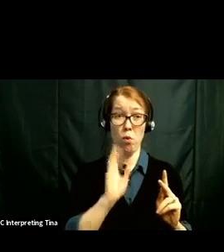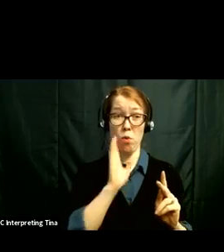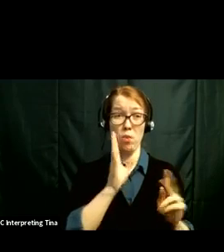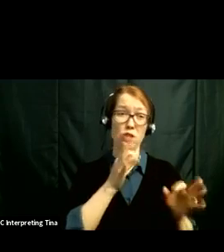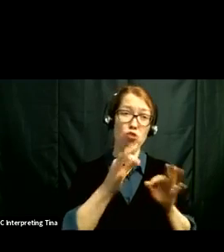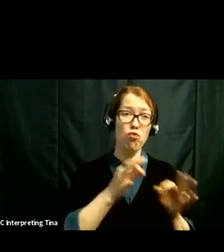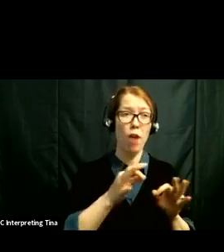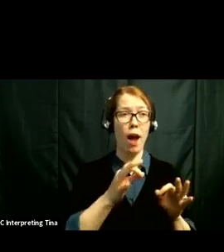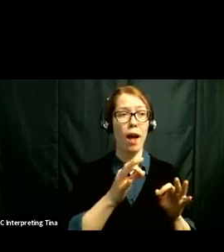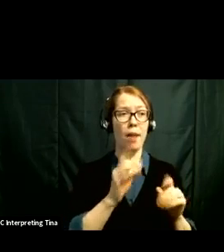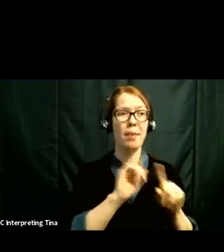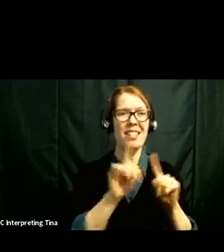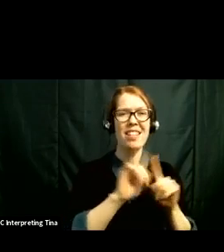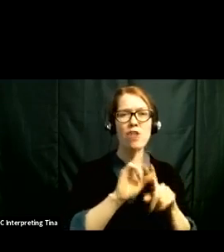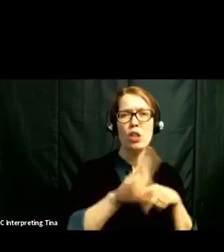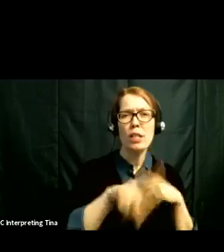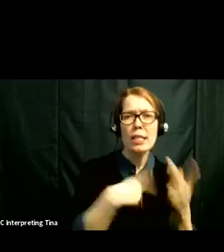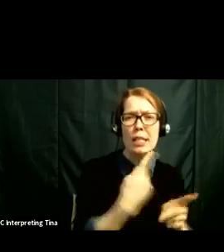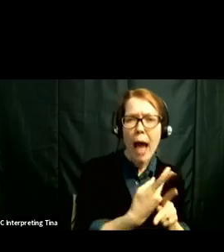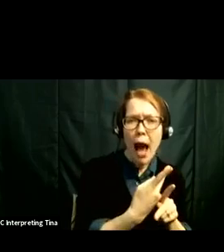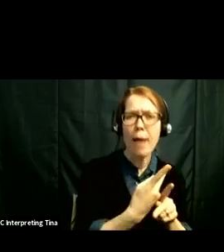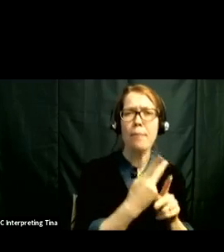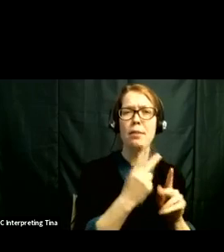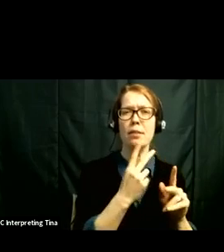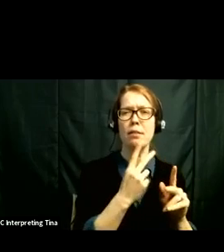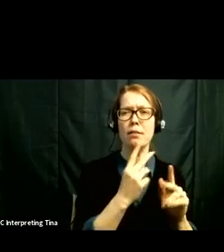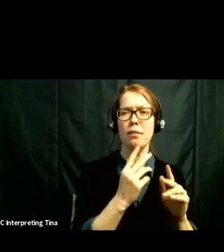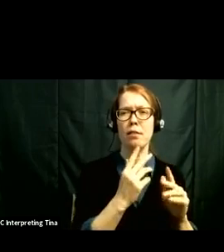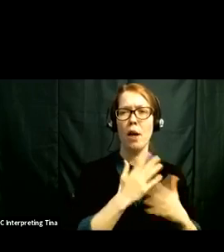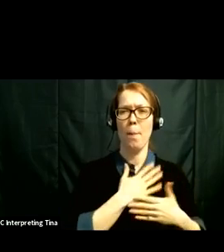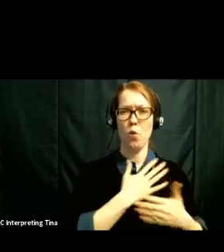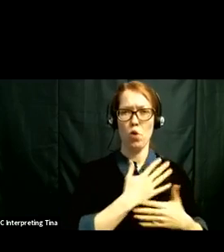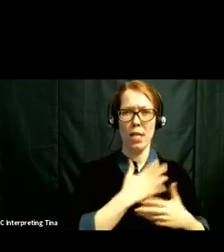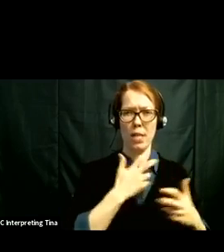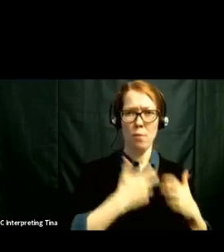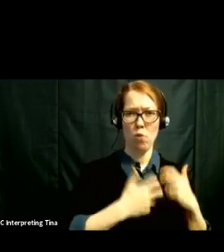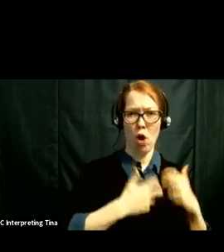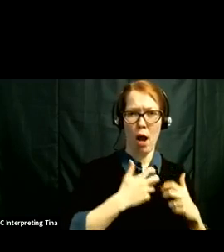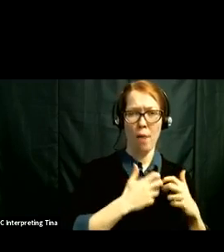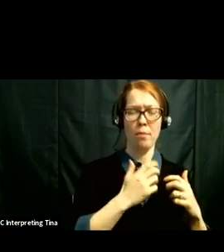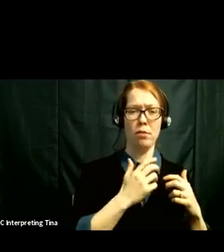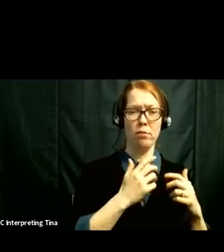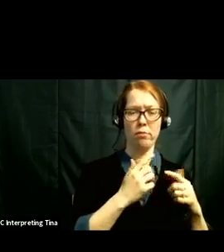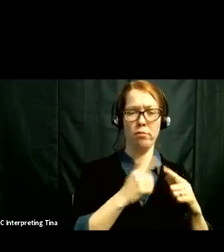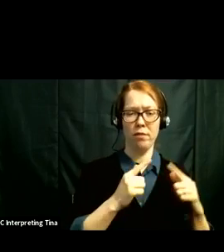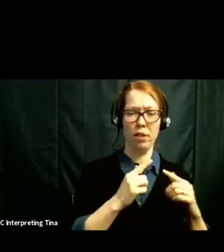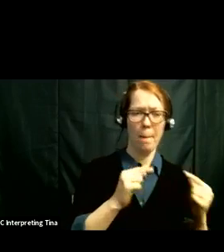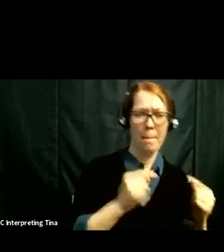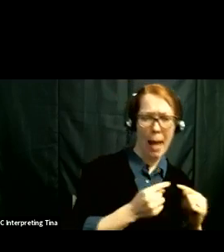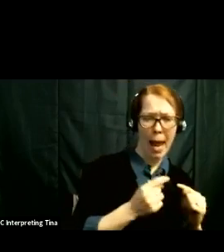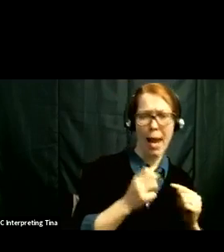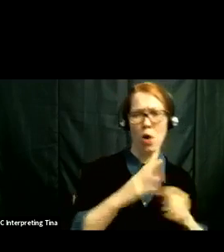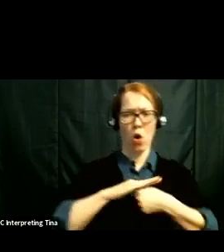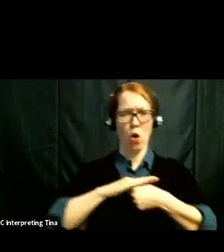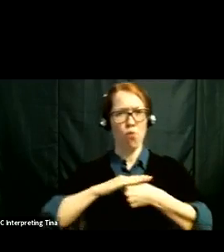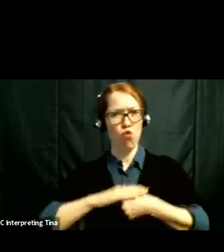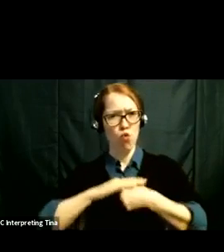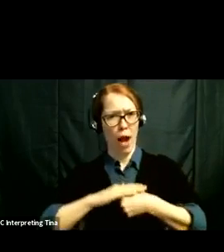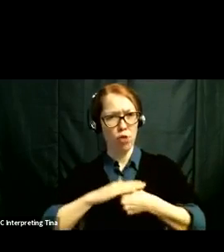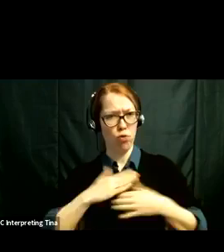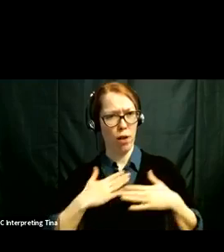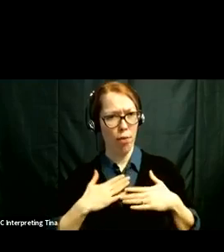describe varying levels of trouble breathing, or that persistent pain or pressure in their